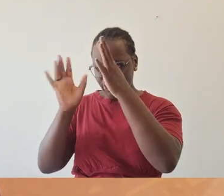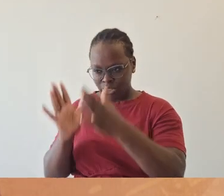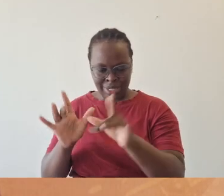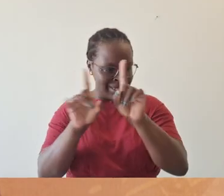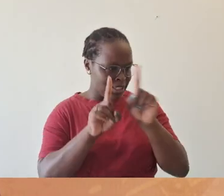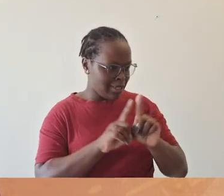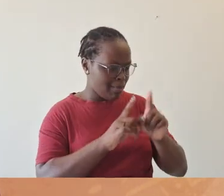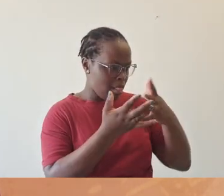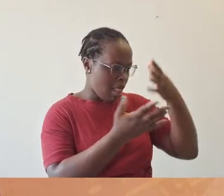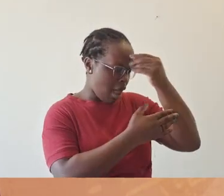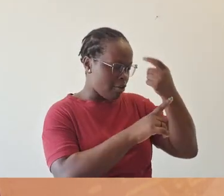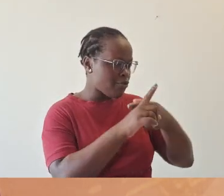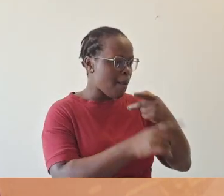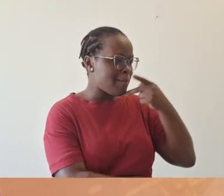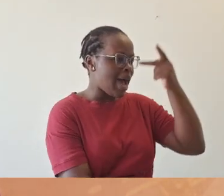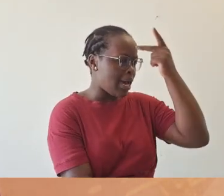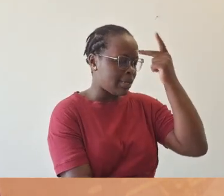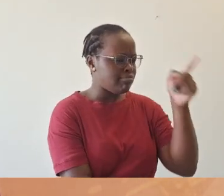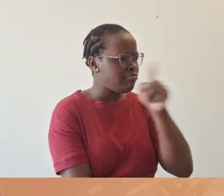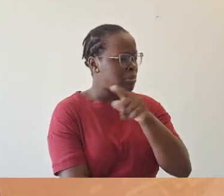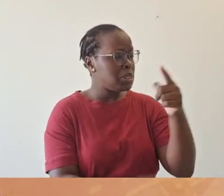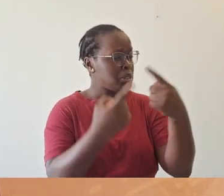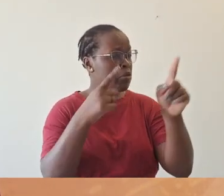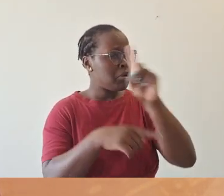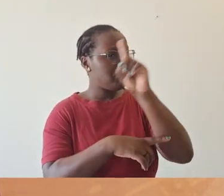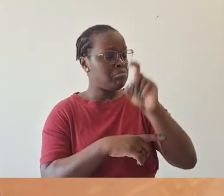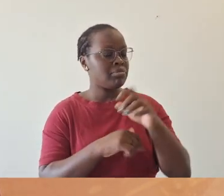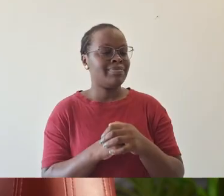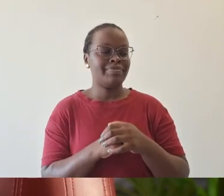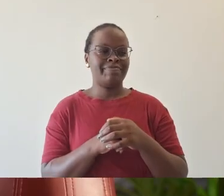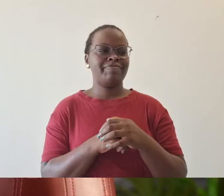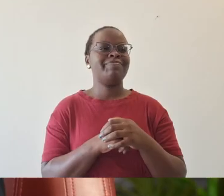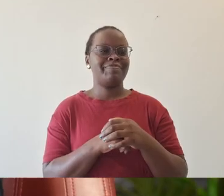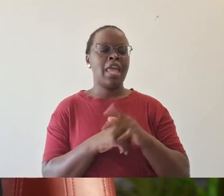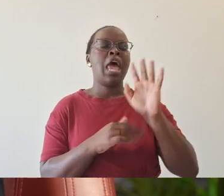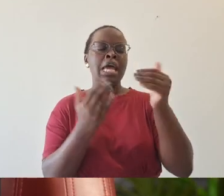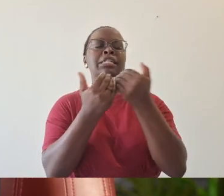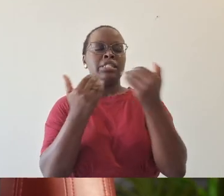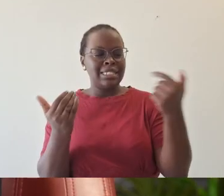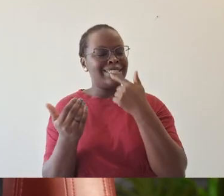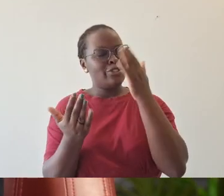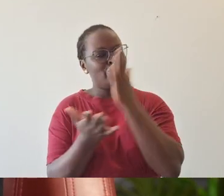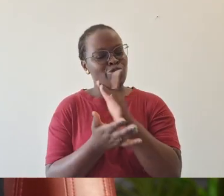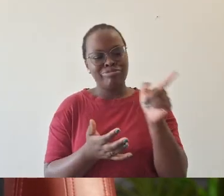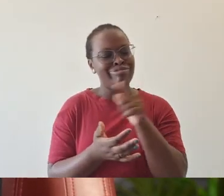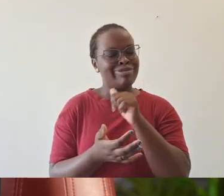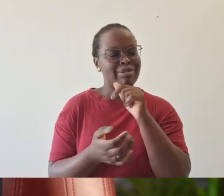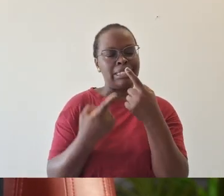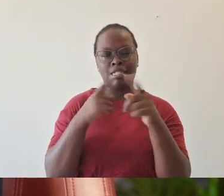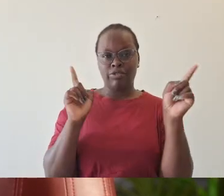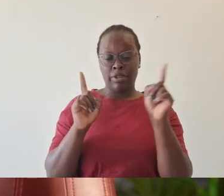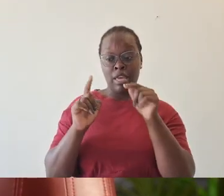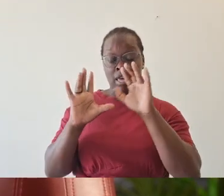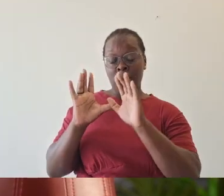from my parent, but actually it's the teacher who's supposed to be telling me what to do in school? It's not learning like the way we are used to learning. It's an